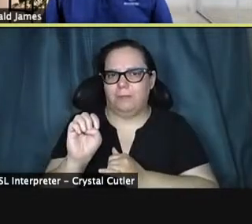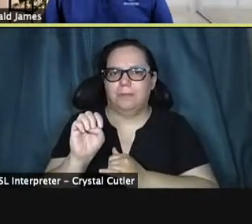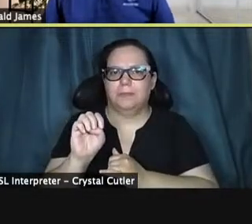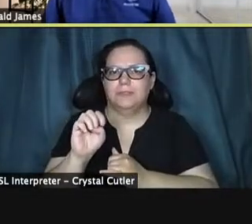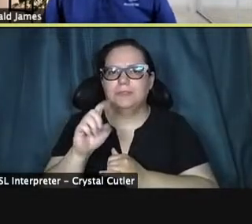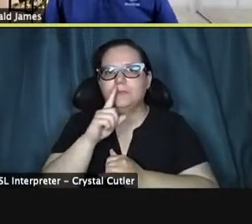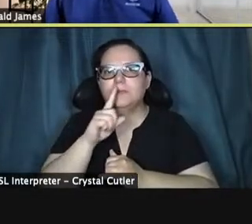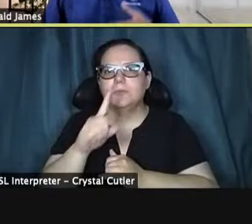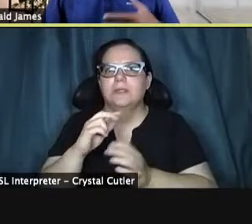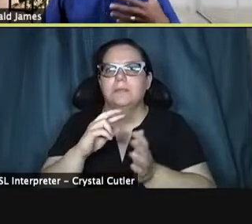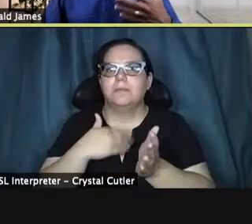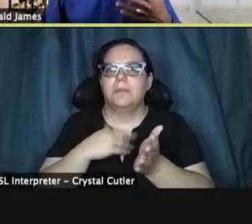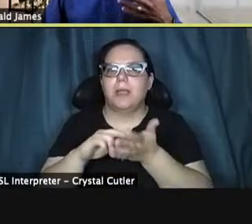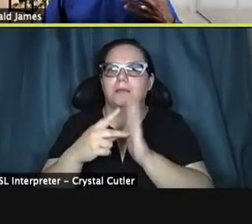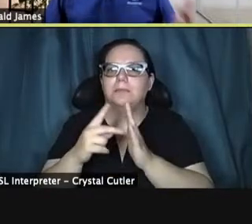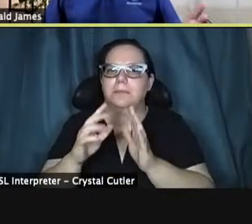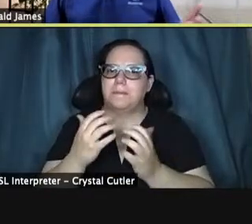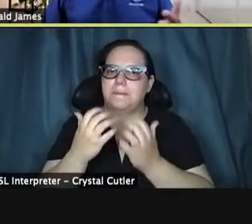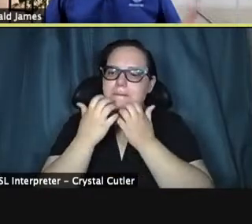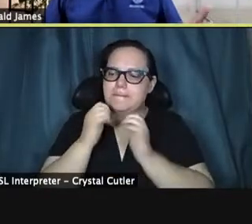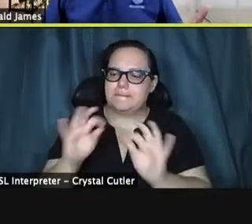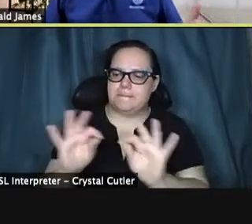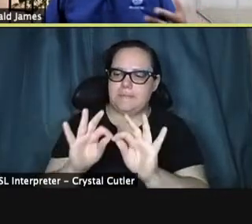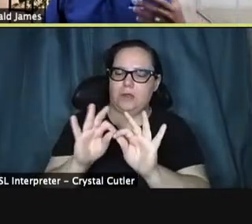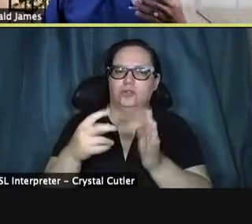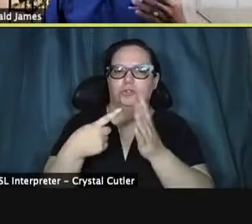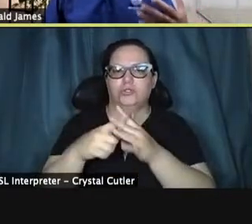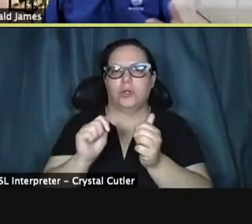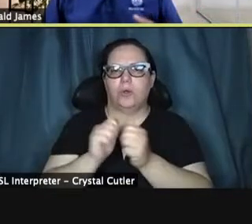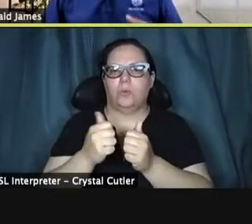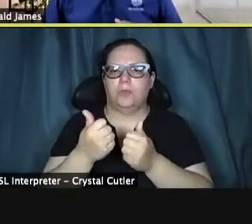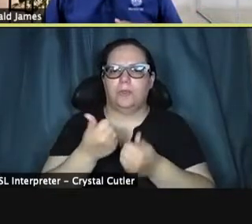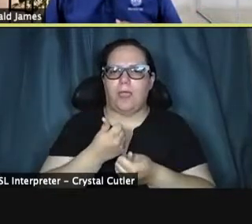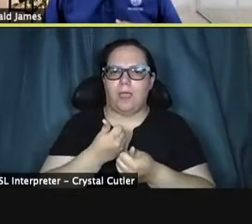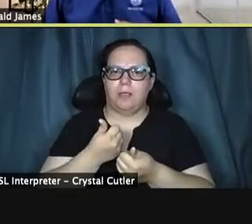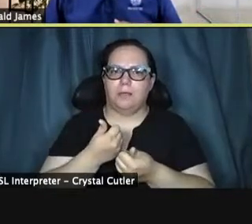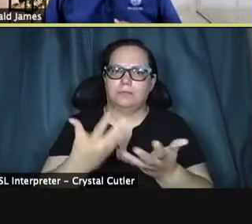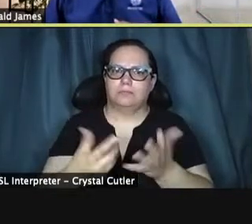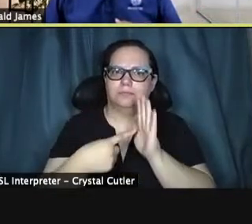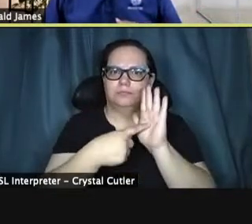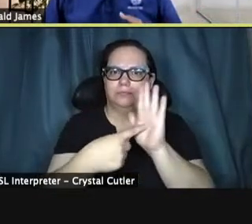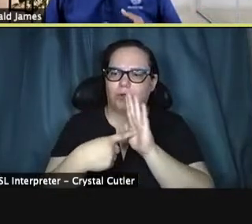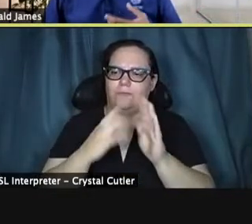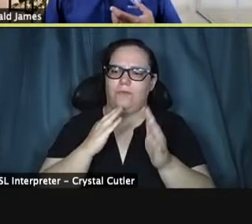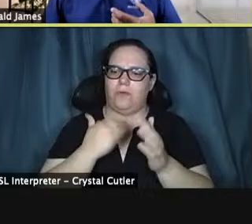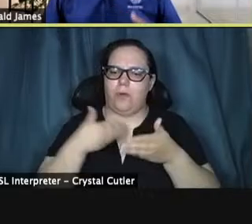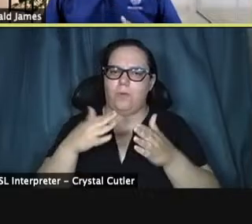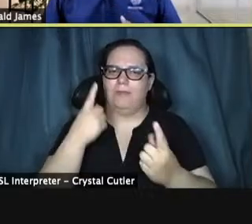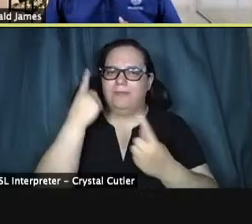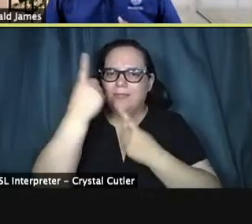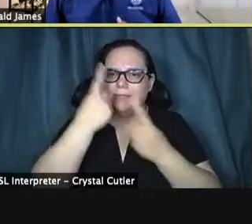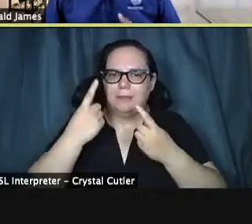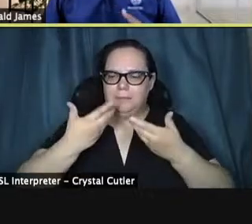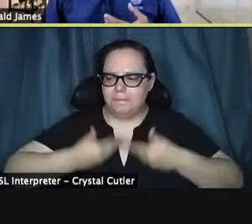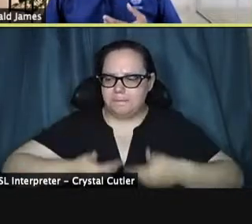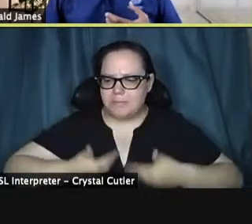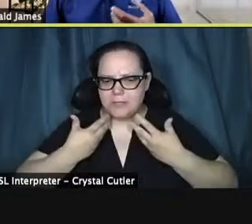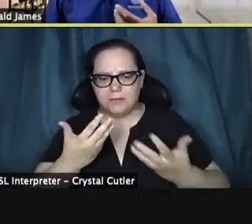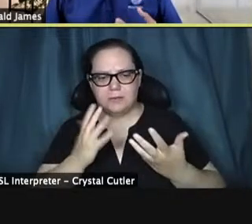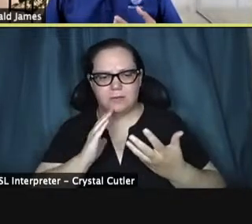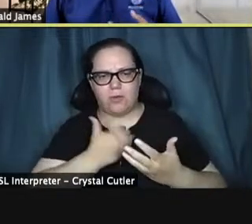of matter starts with the outward expression of our way of thinking and being. Our manner is